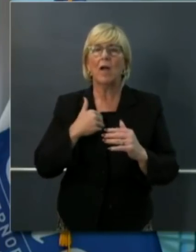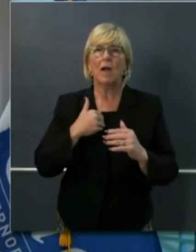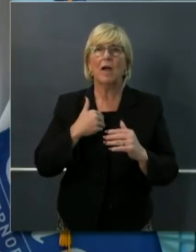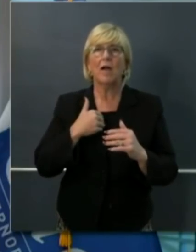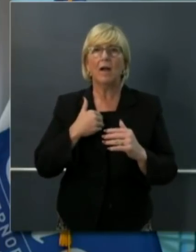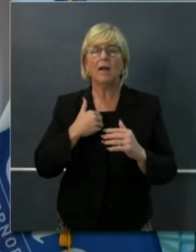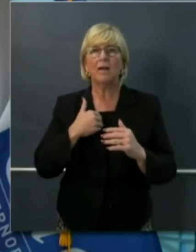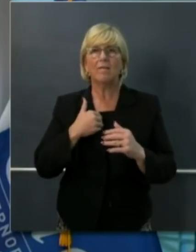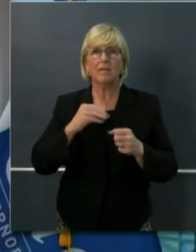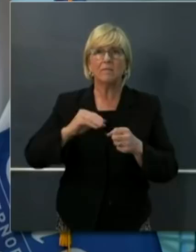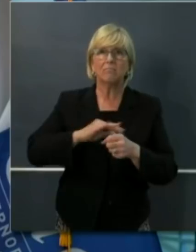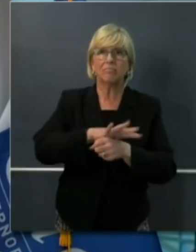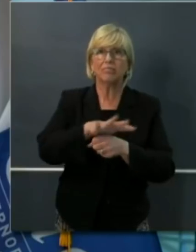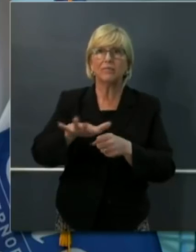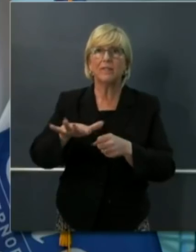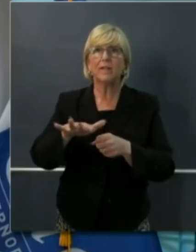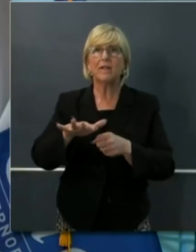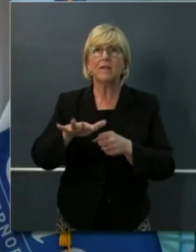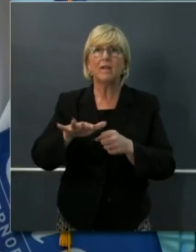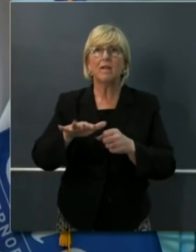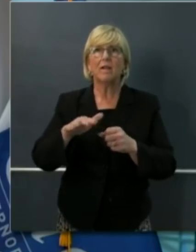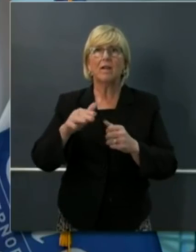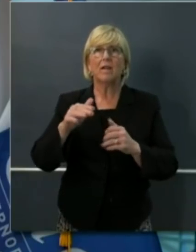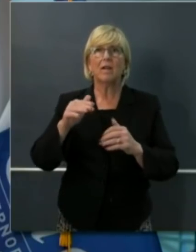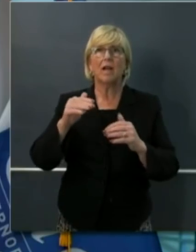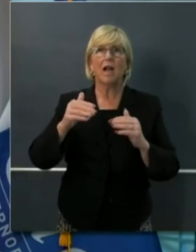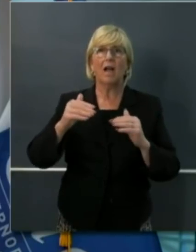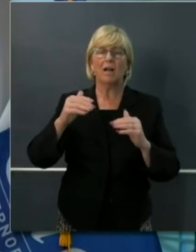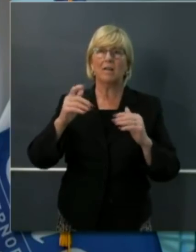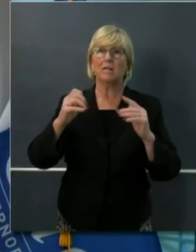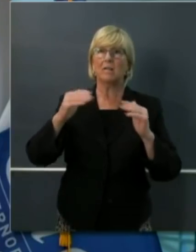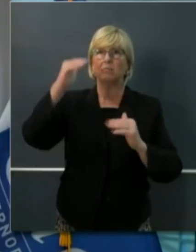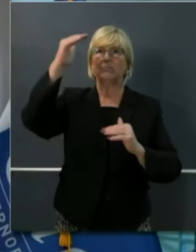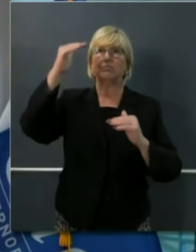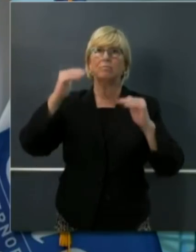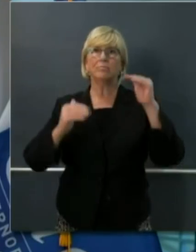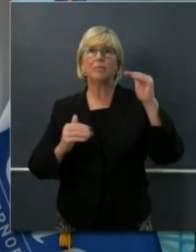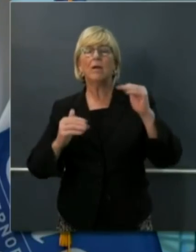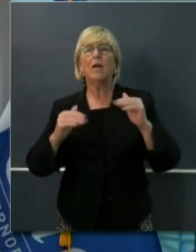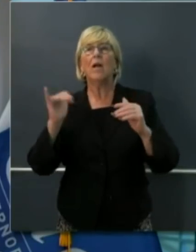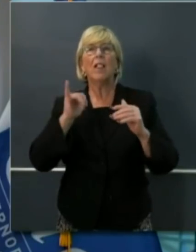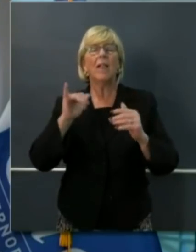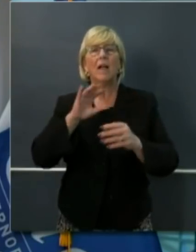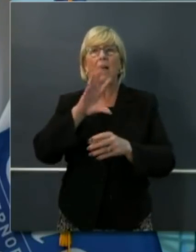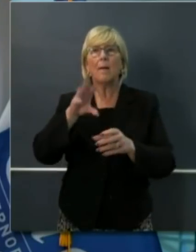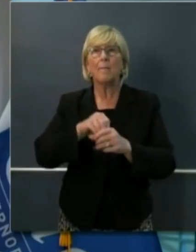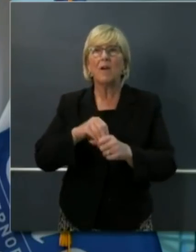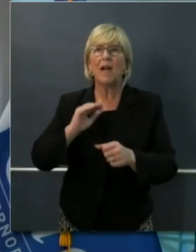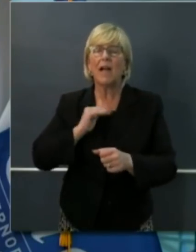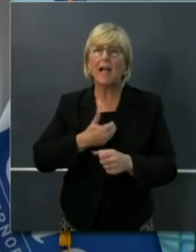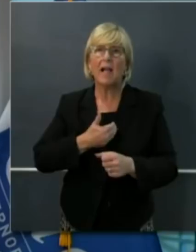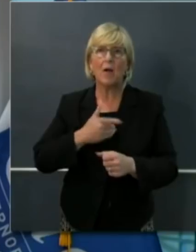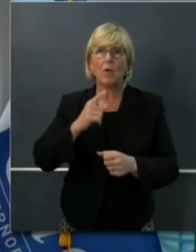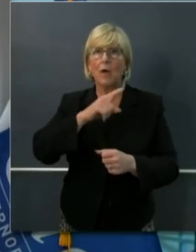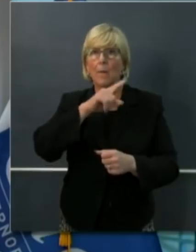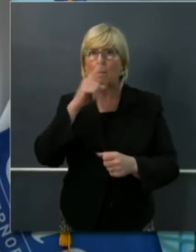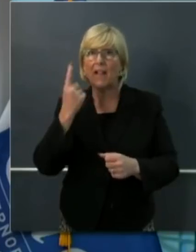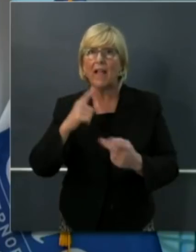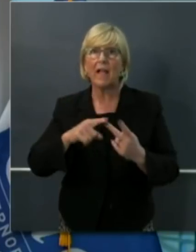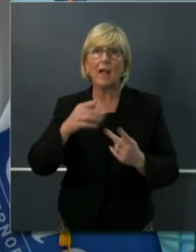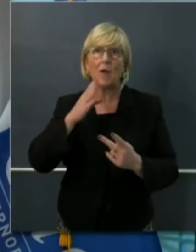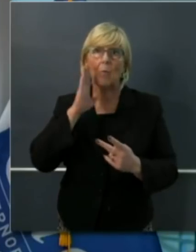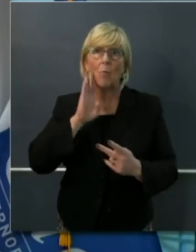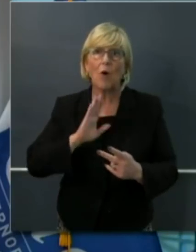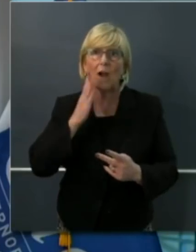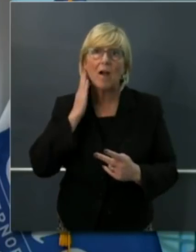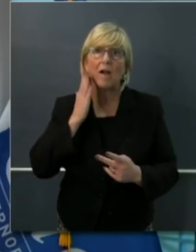of COVID-19 in a disproportionately high way. Those are our brown and black communities. Those are lower income communities where